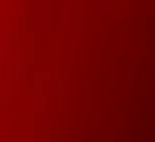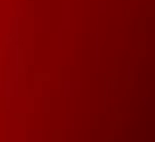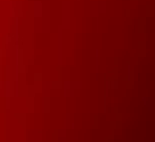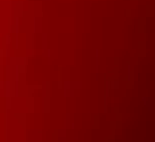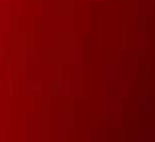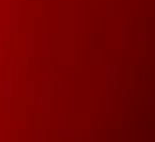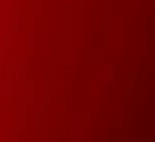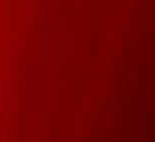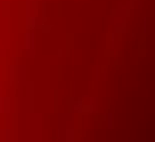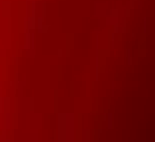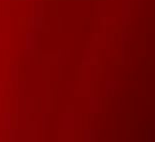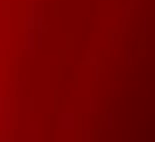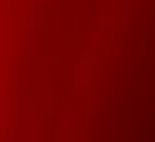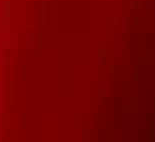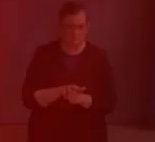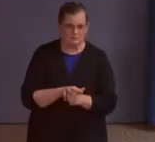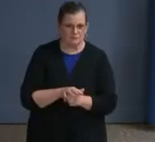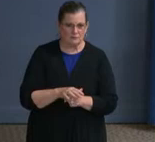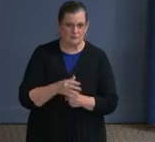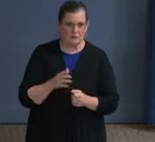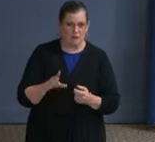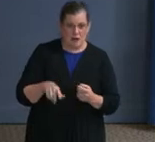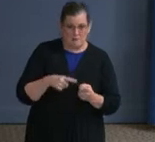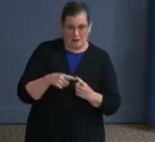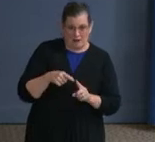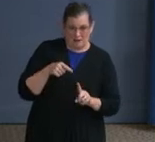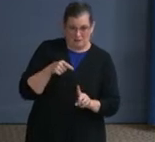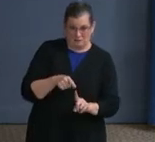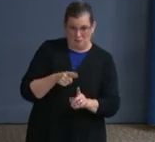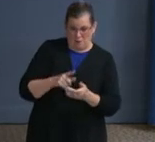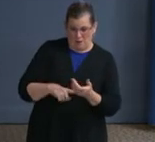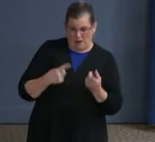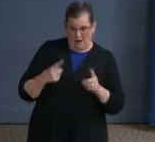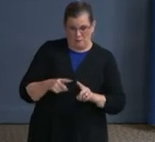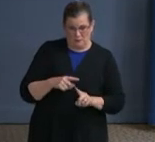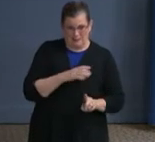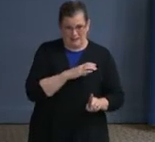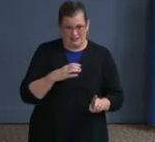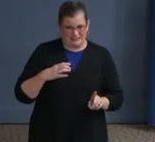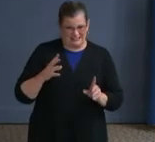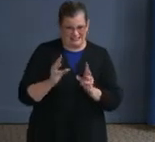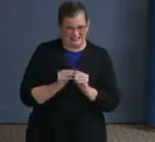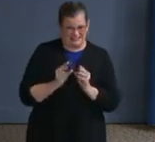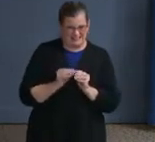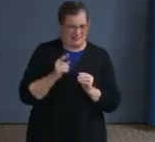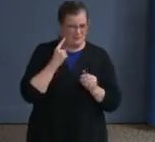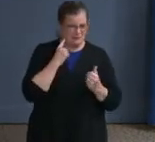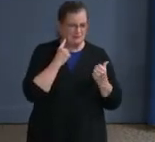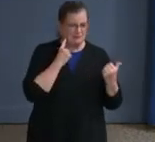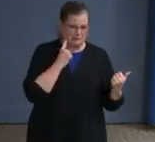advance of the council sessions, and Mr. Mendelson will provide his regular briefing.